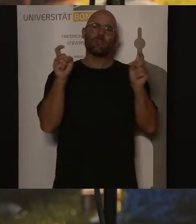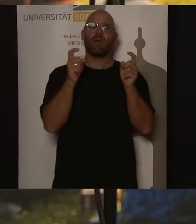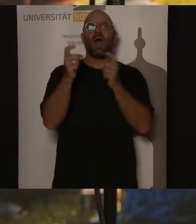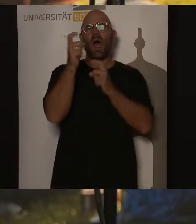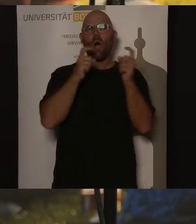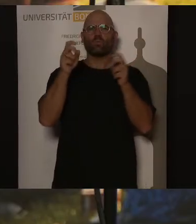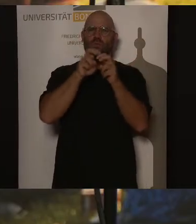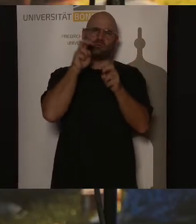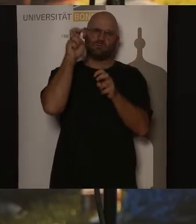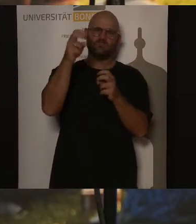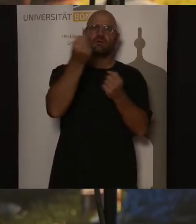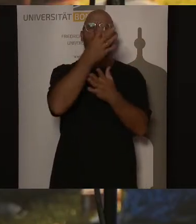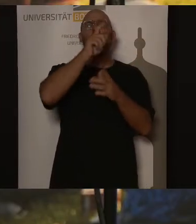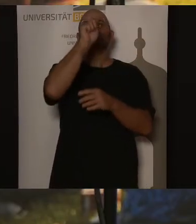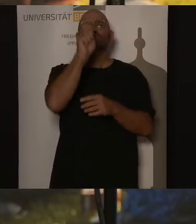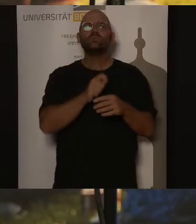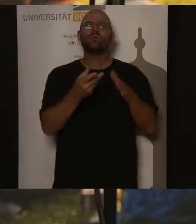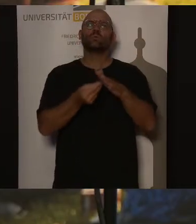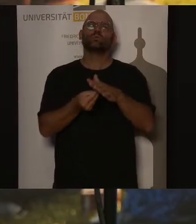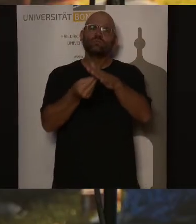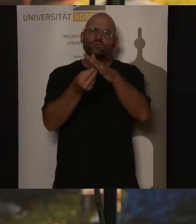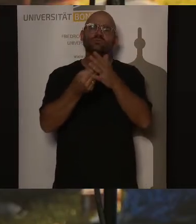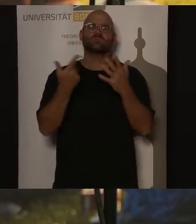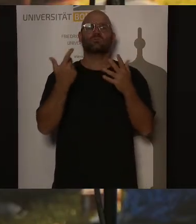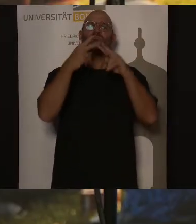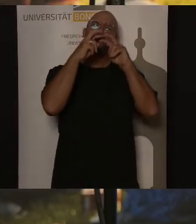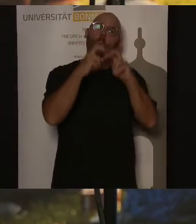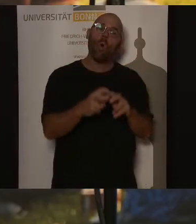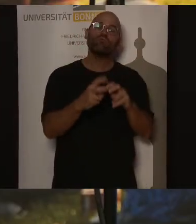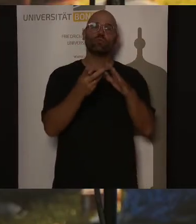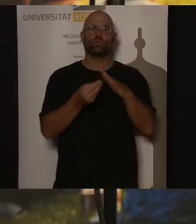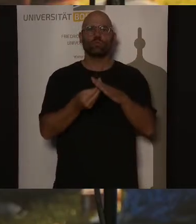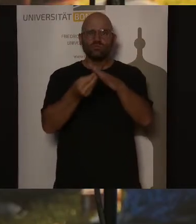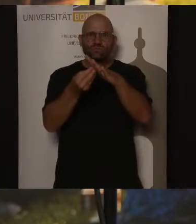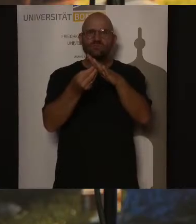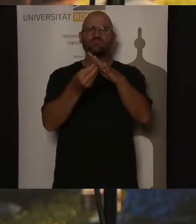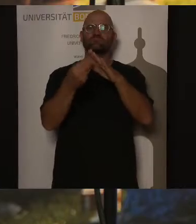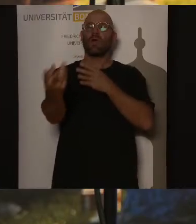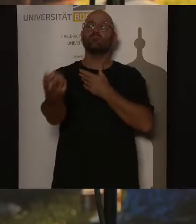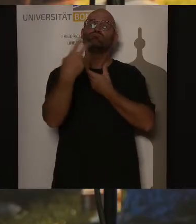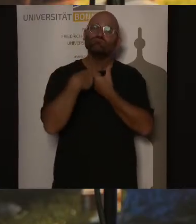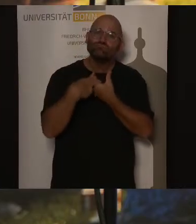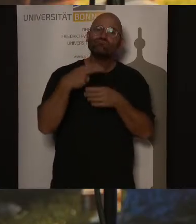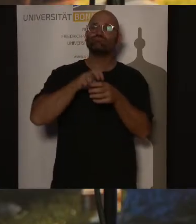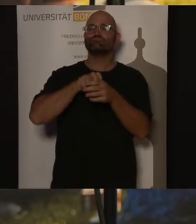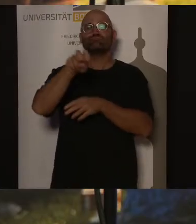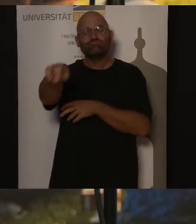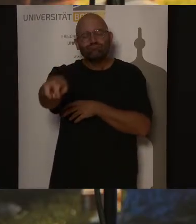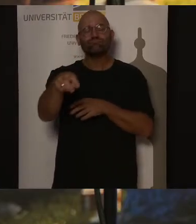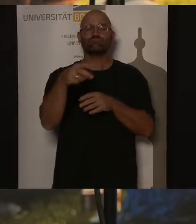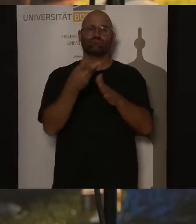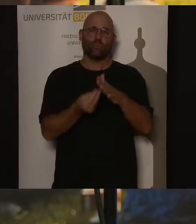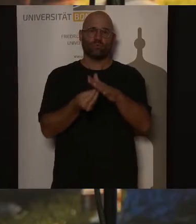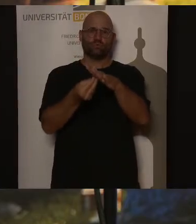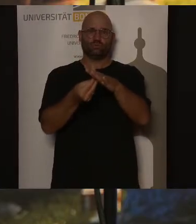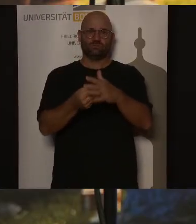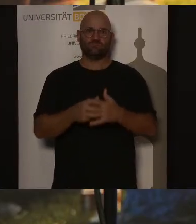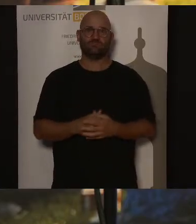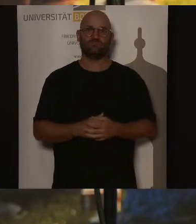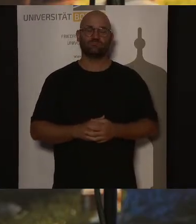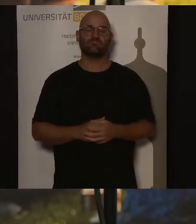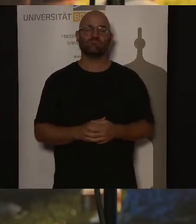basically everything across the board to support students, researchers, incoming and outgoing,